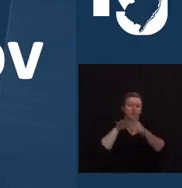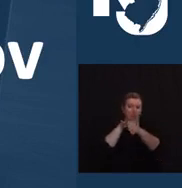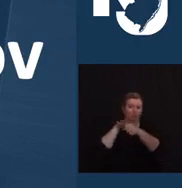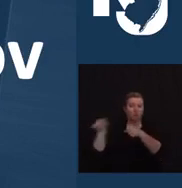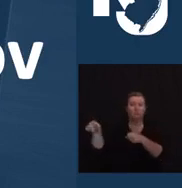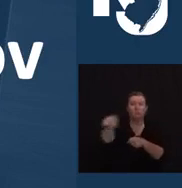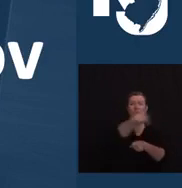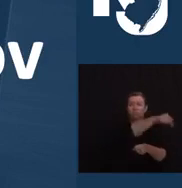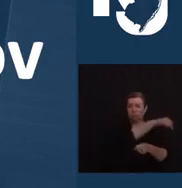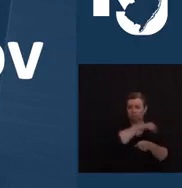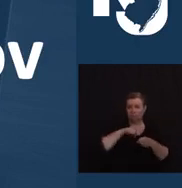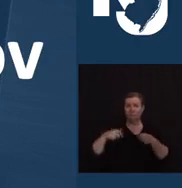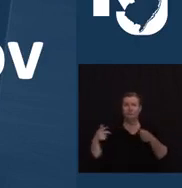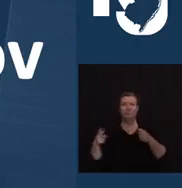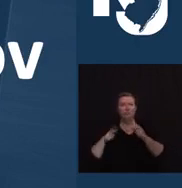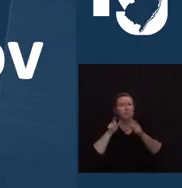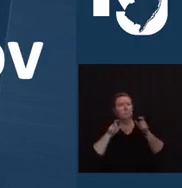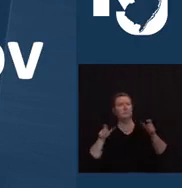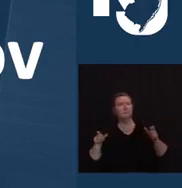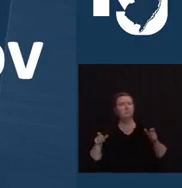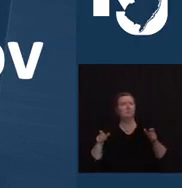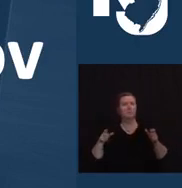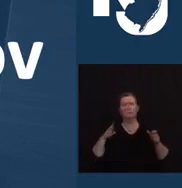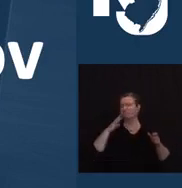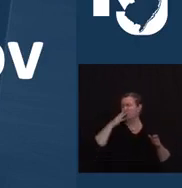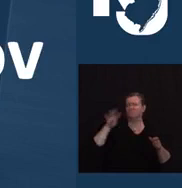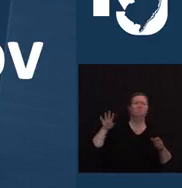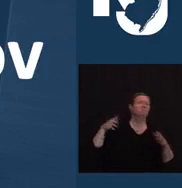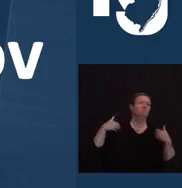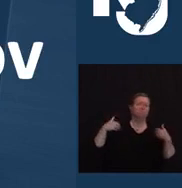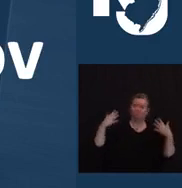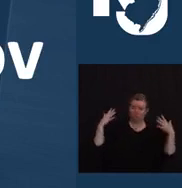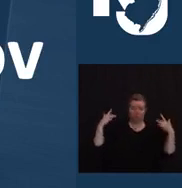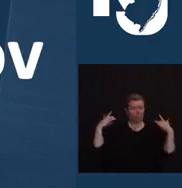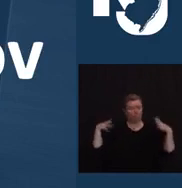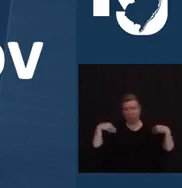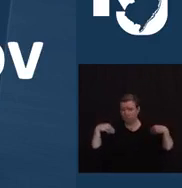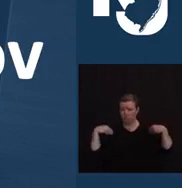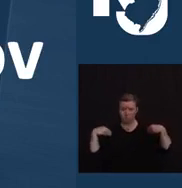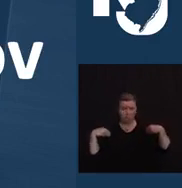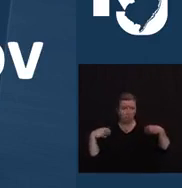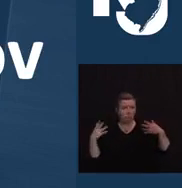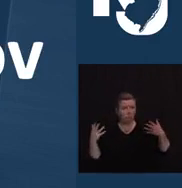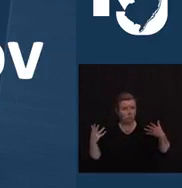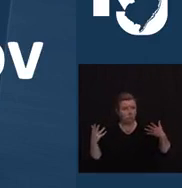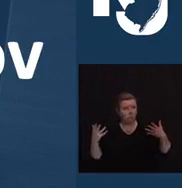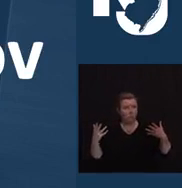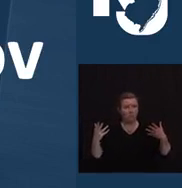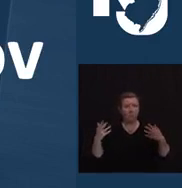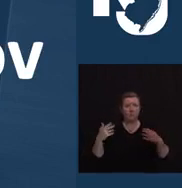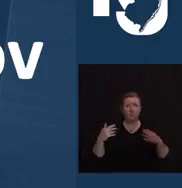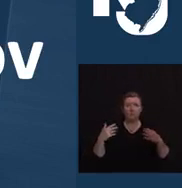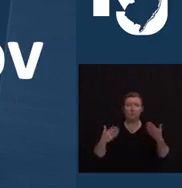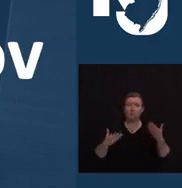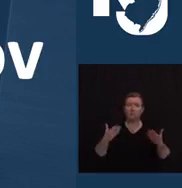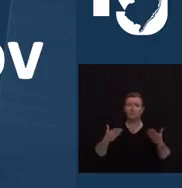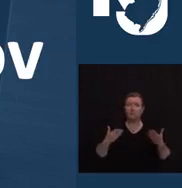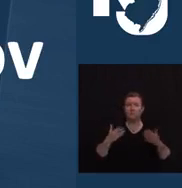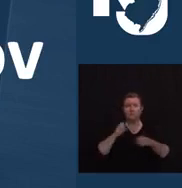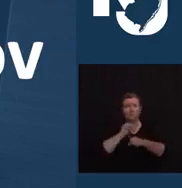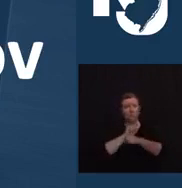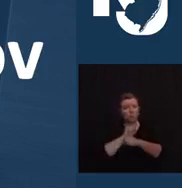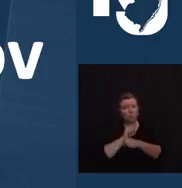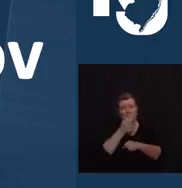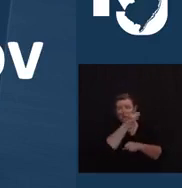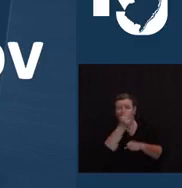data, and folks who have a legitimate reason. Folks who work several jobs. They may not speak English. They